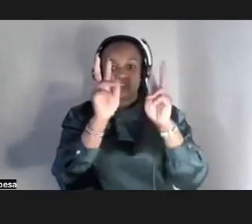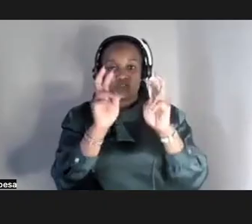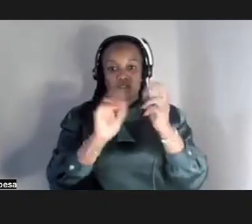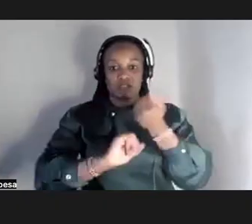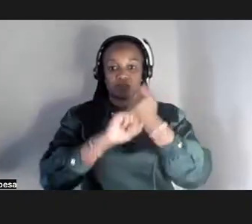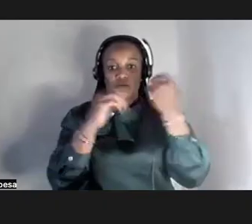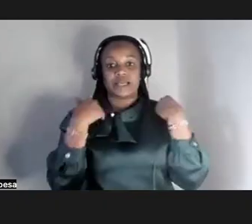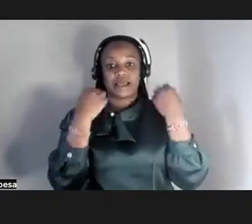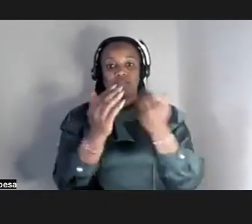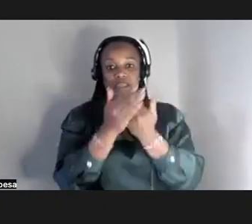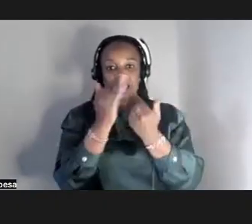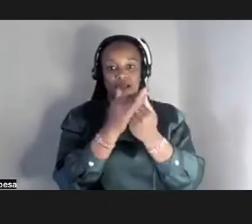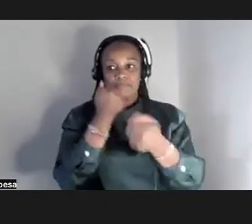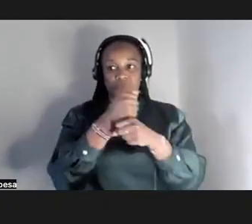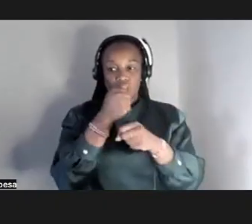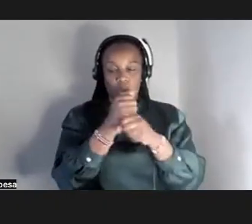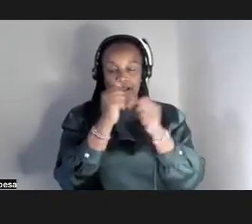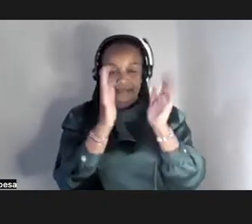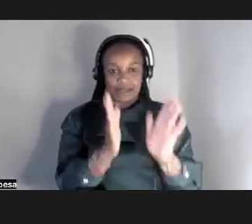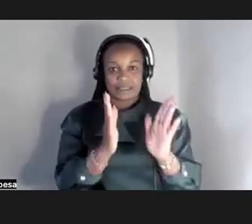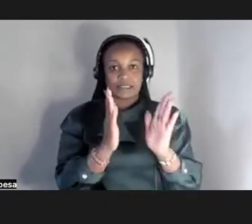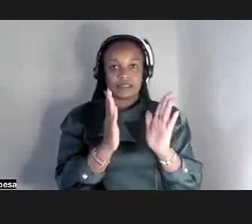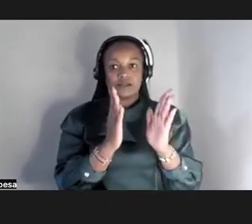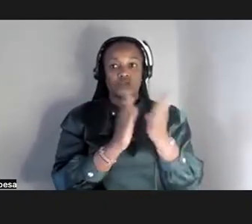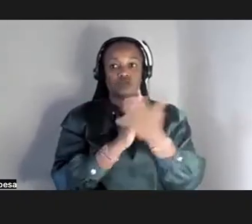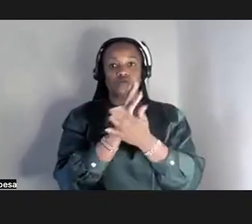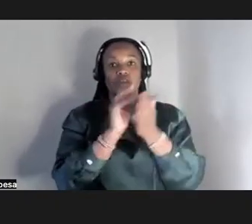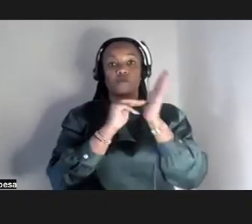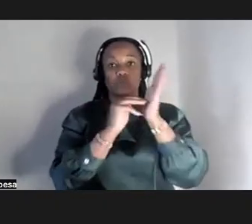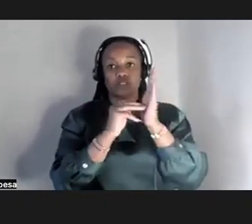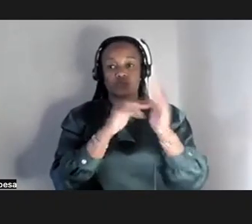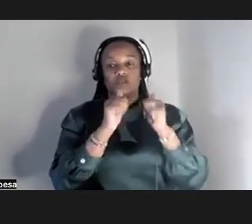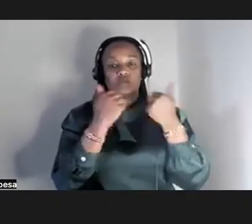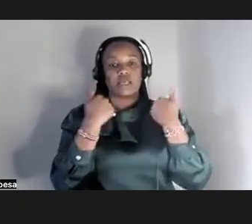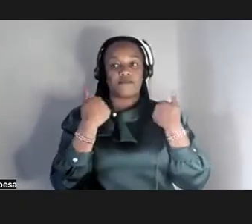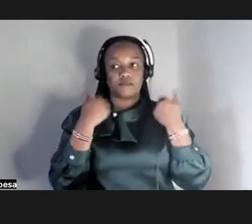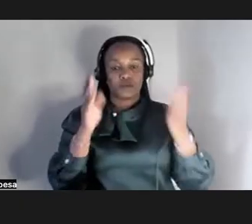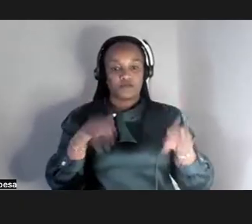the PCC and the modules that we have provided. Thank you.